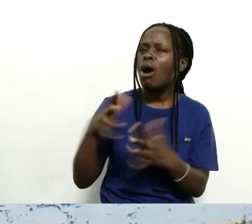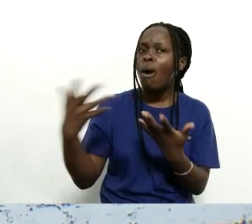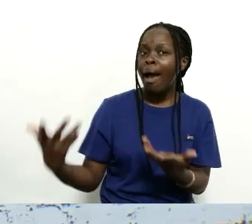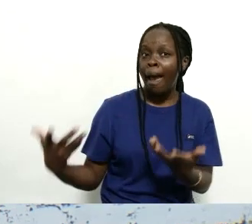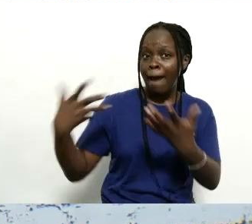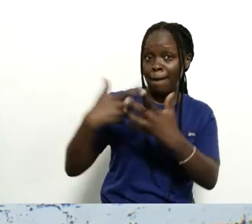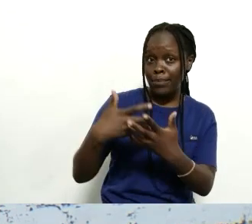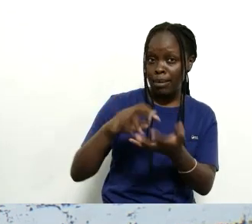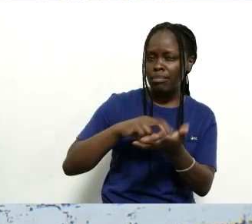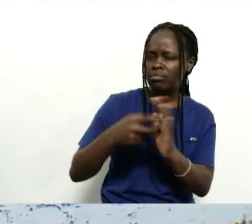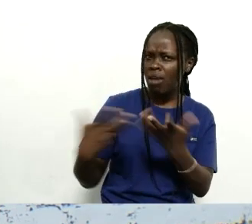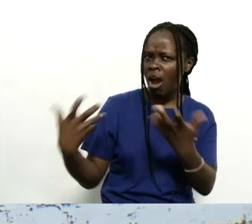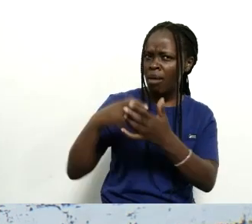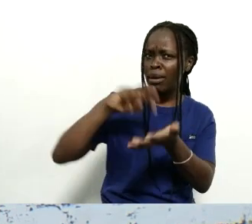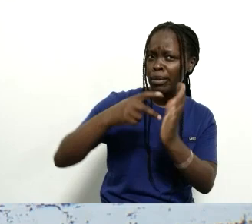fight teachers